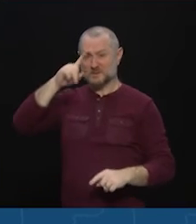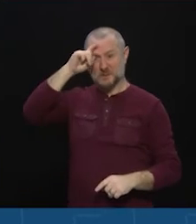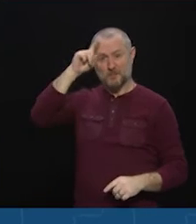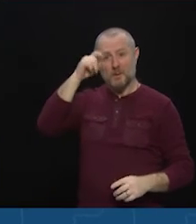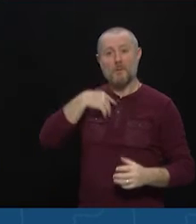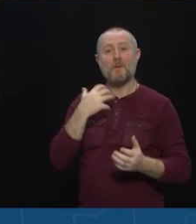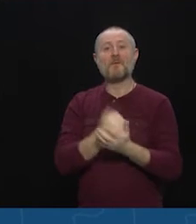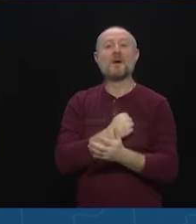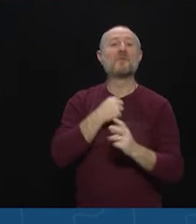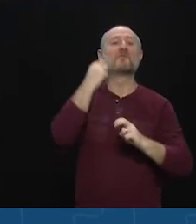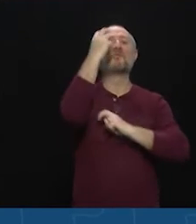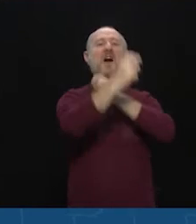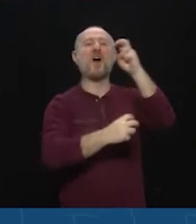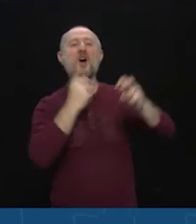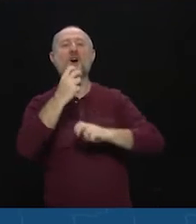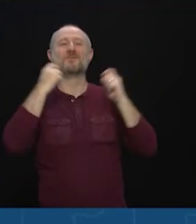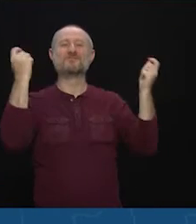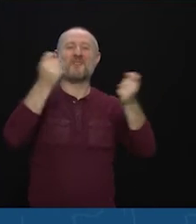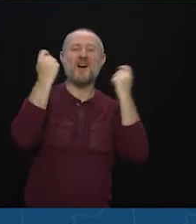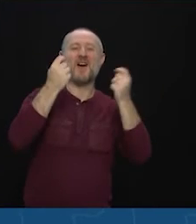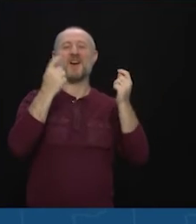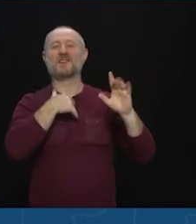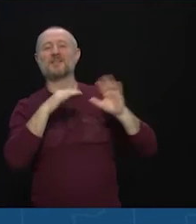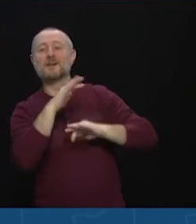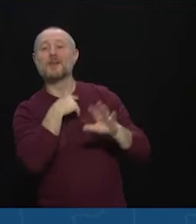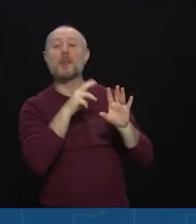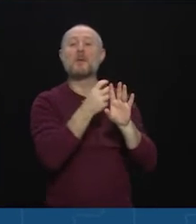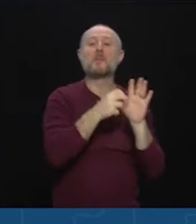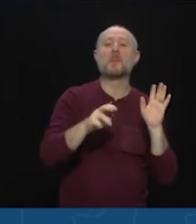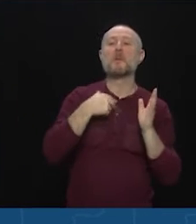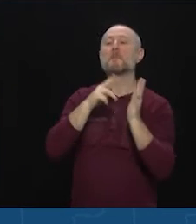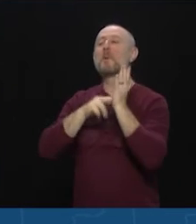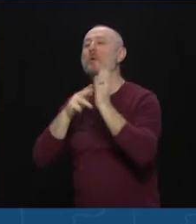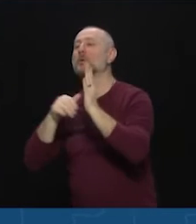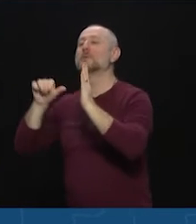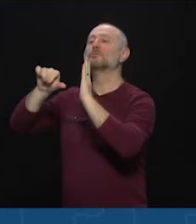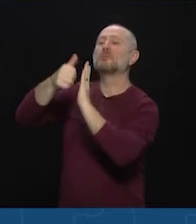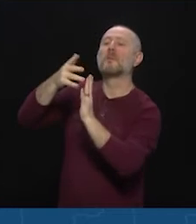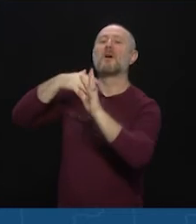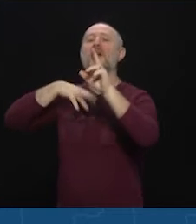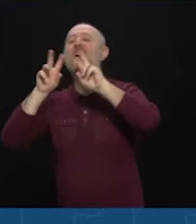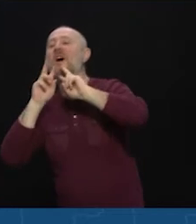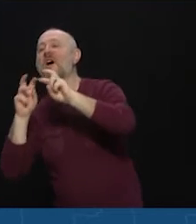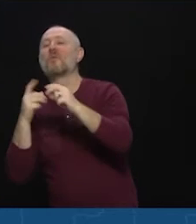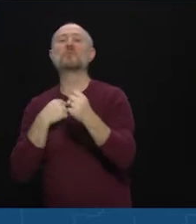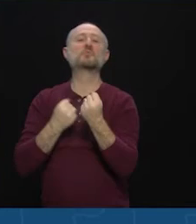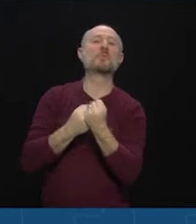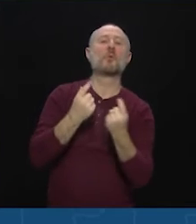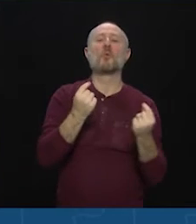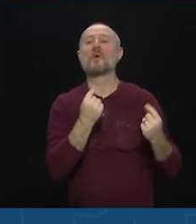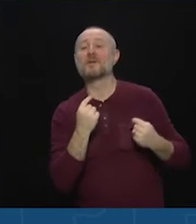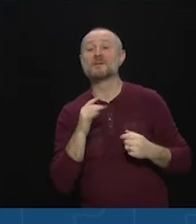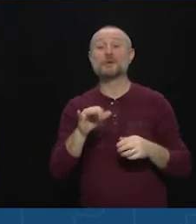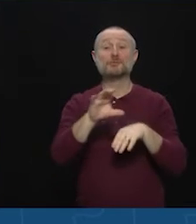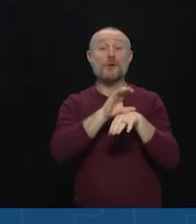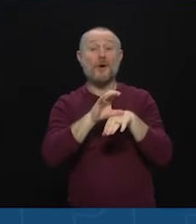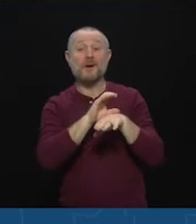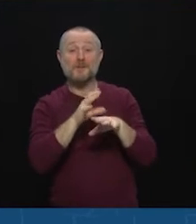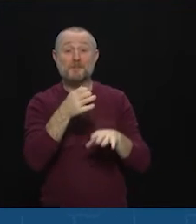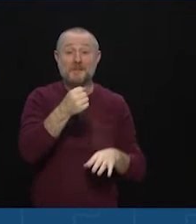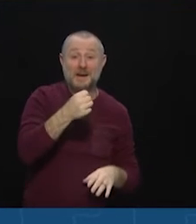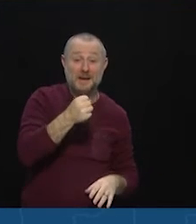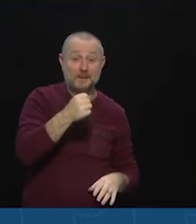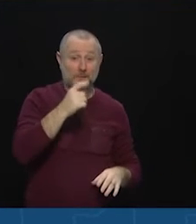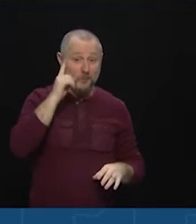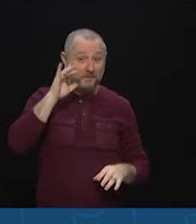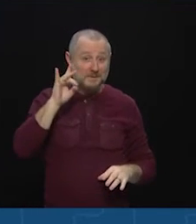see what the butter sculpture is this year. And the chocolate milk, was it 25 cents for the chocolate milk? Yeah, that's always a personal